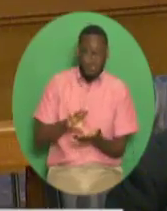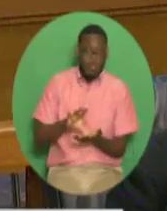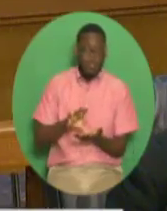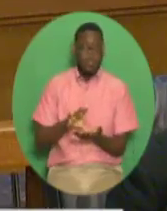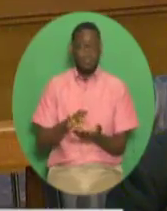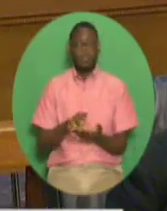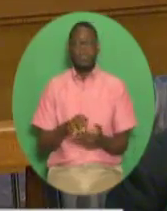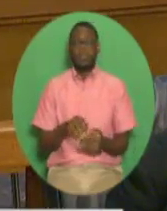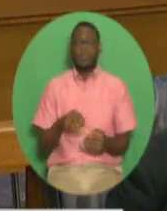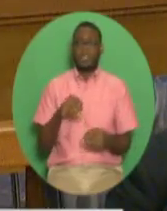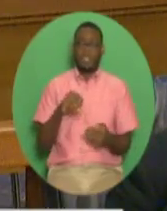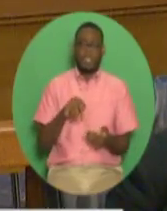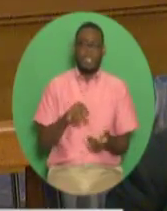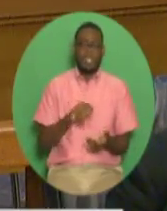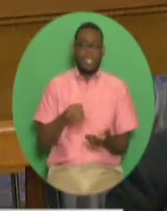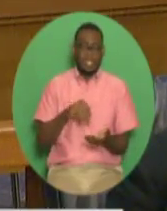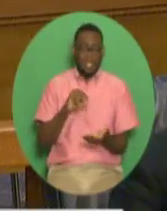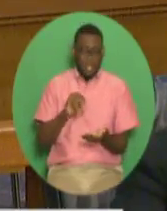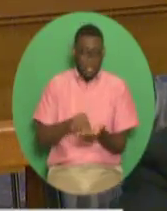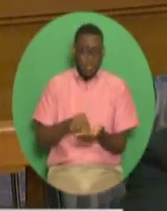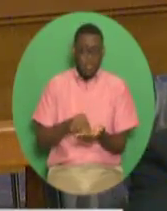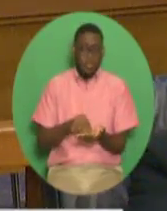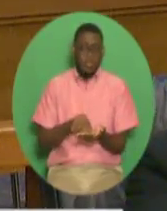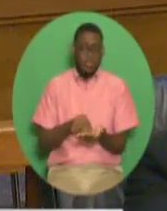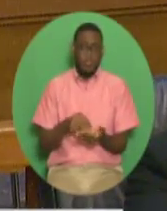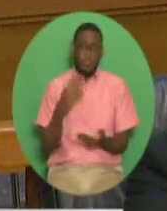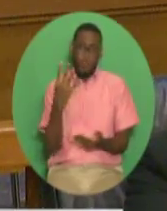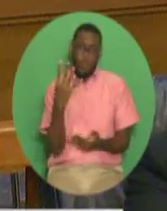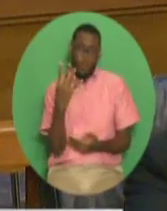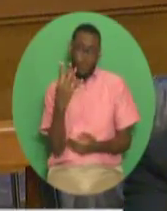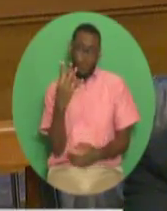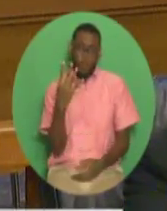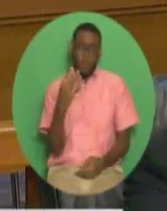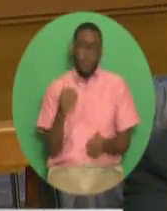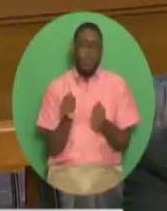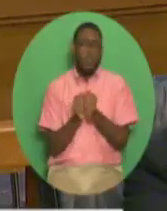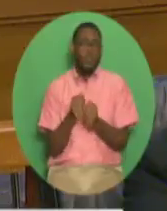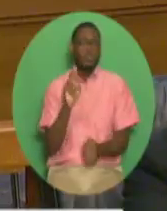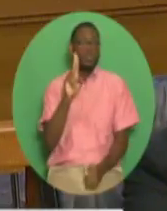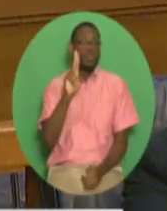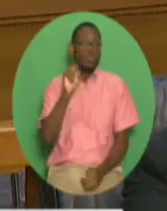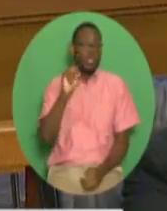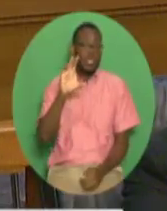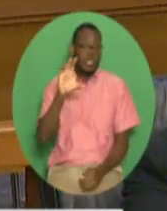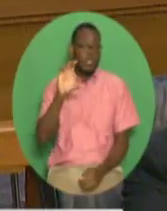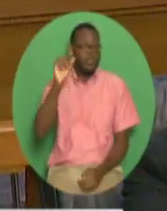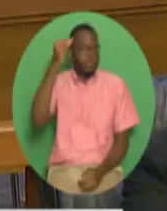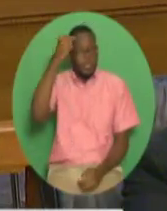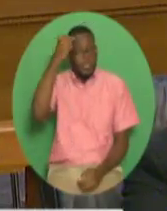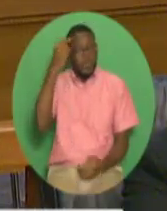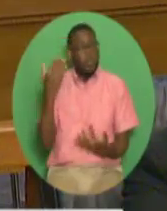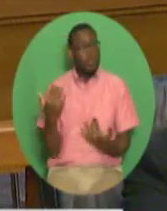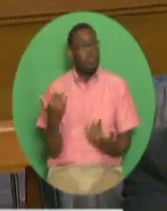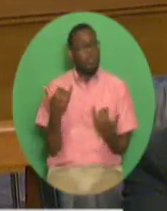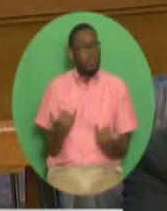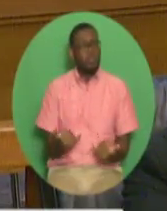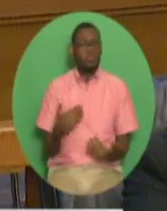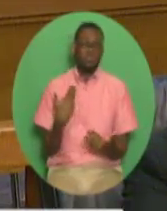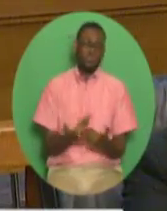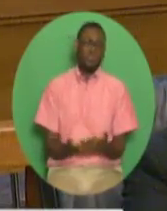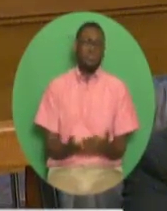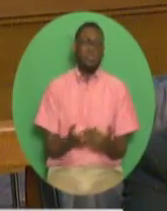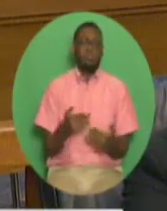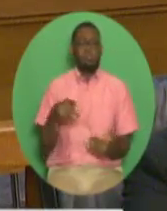had started. There was supposed to be another 4, and I look forward to an update as to how far we are, how many of these centers have now been